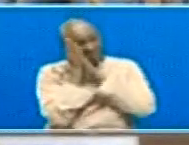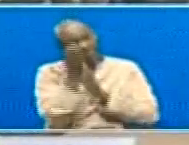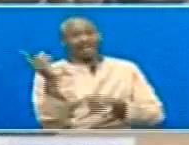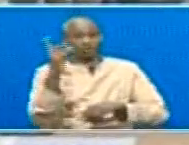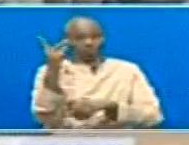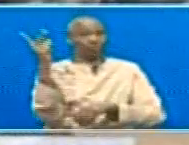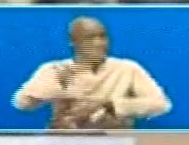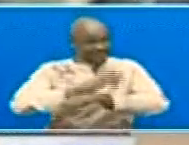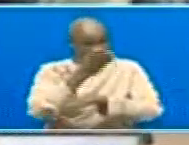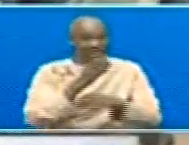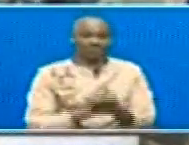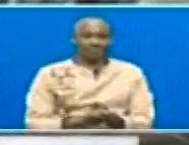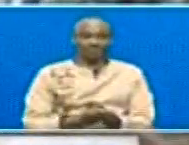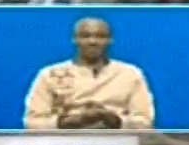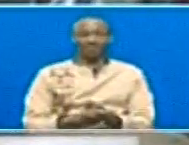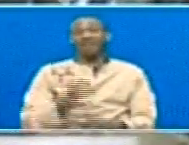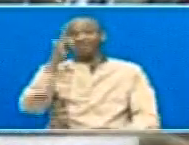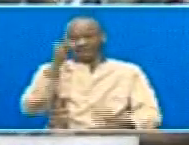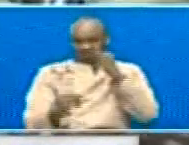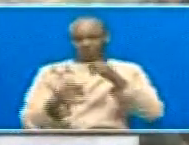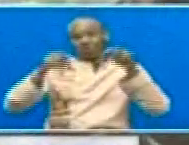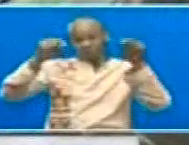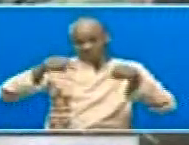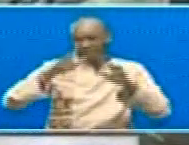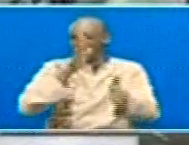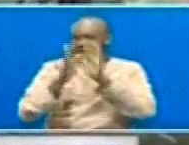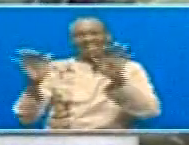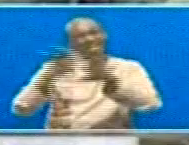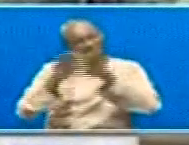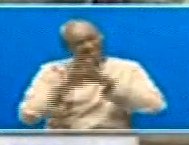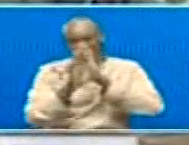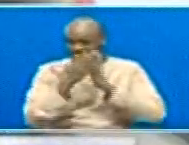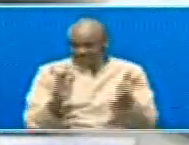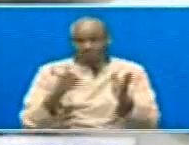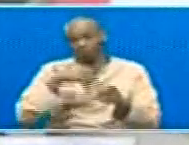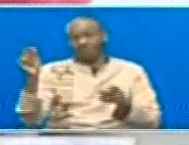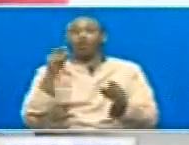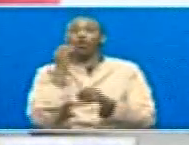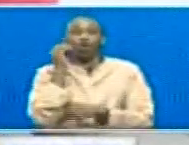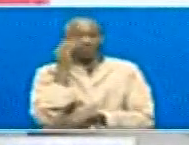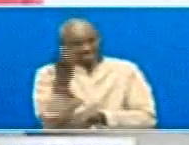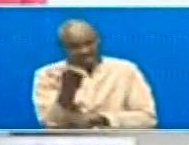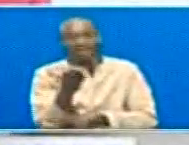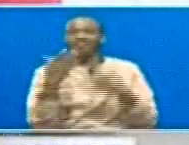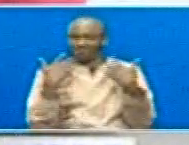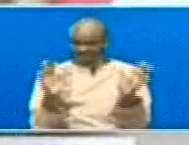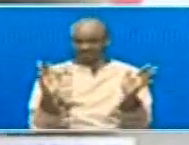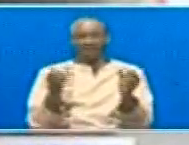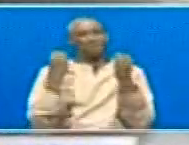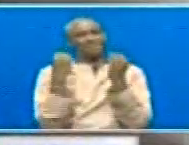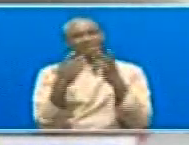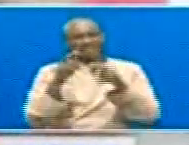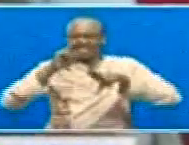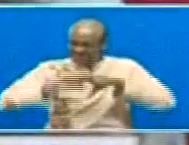2 days. And finally, all arrangements to take them to their various homes were complete. Most of them sat